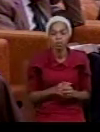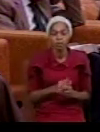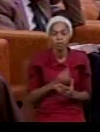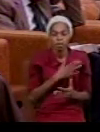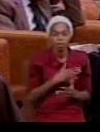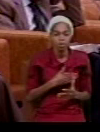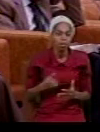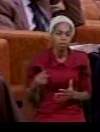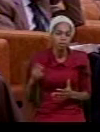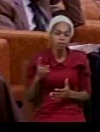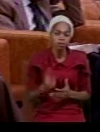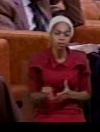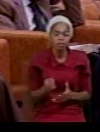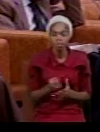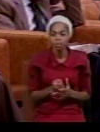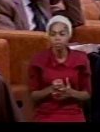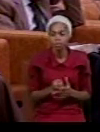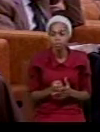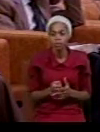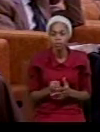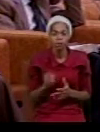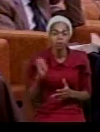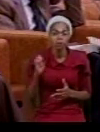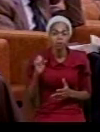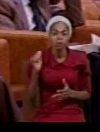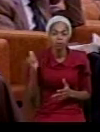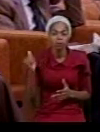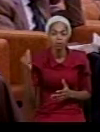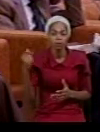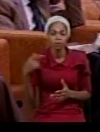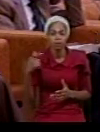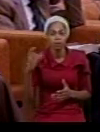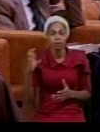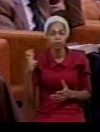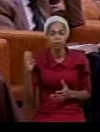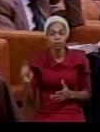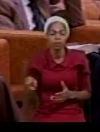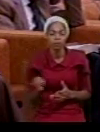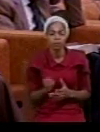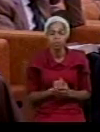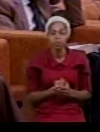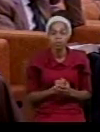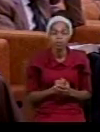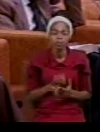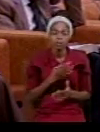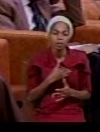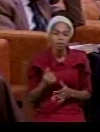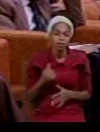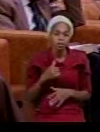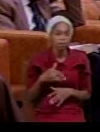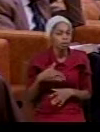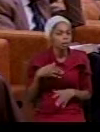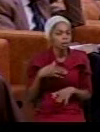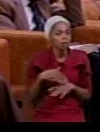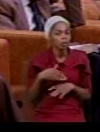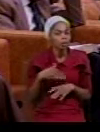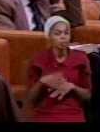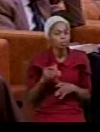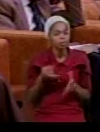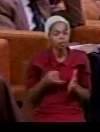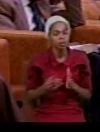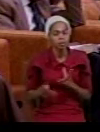pelican and the gear eagle and the stork, the heron and after a kind, and